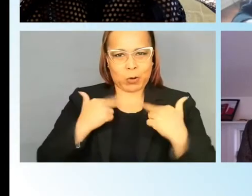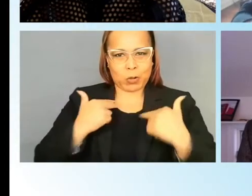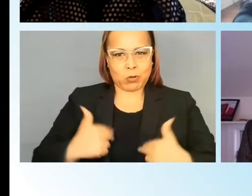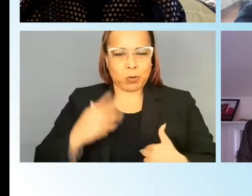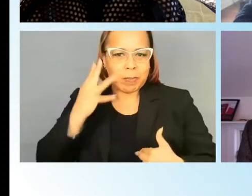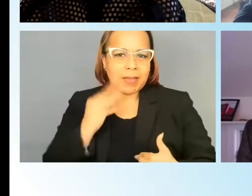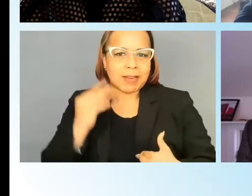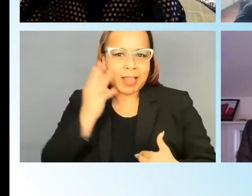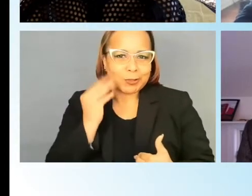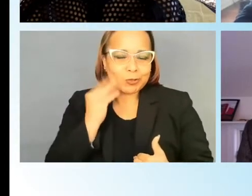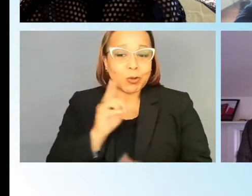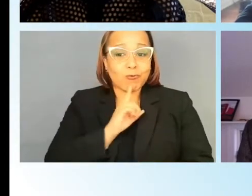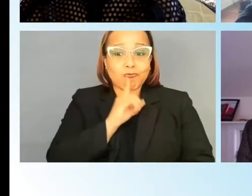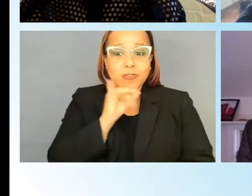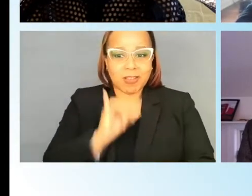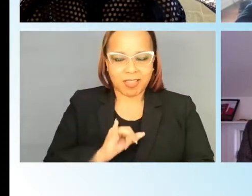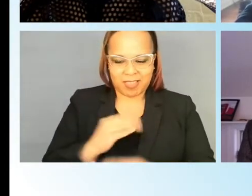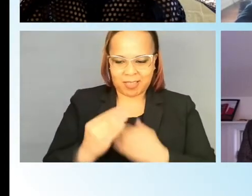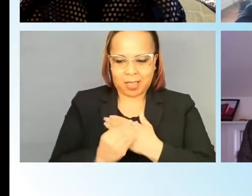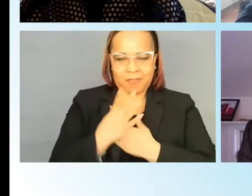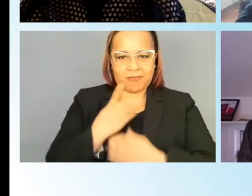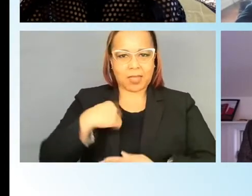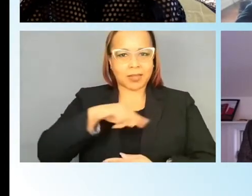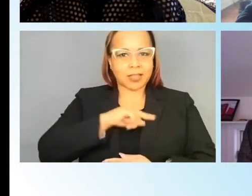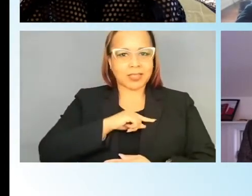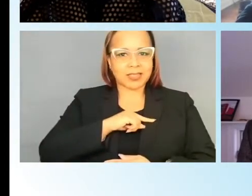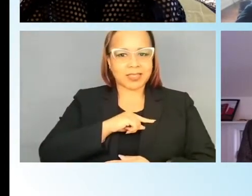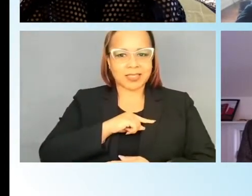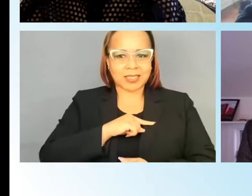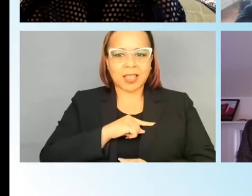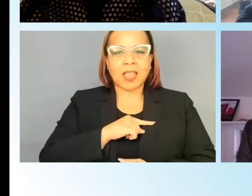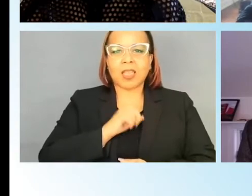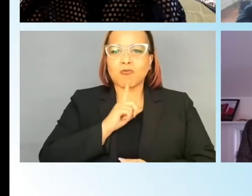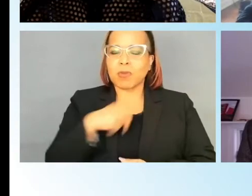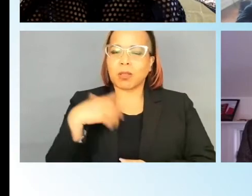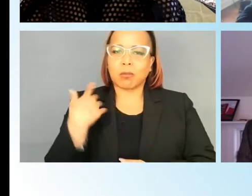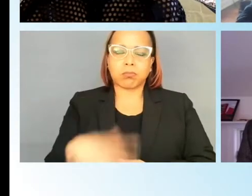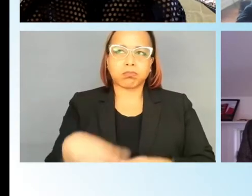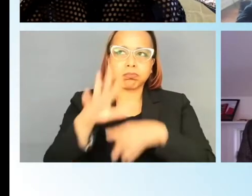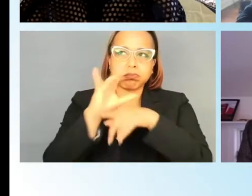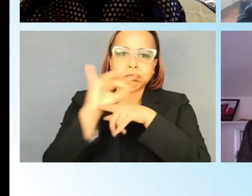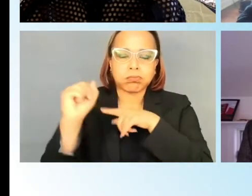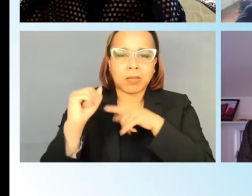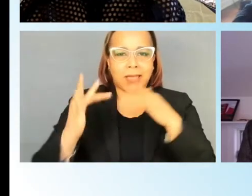do affect us in spectacular ways, exciting ways.